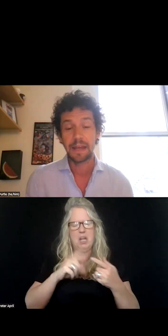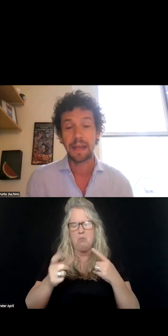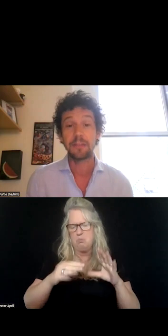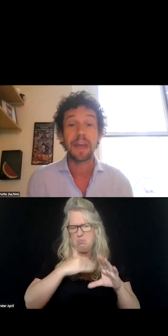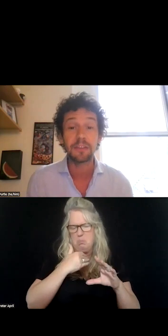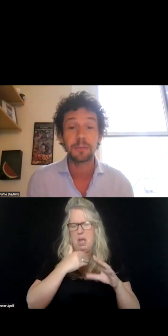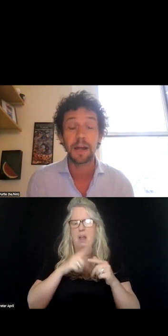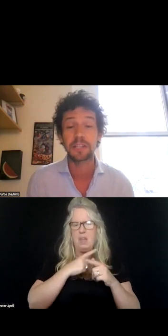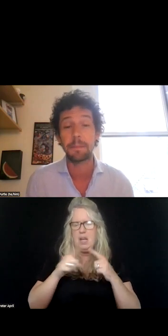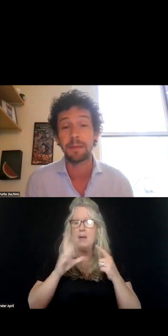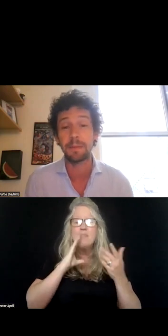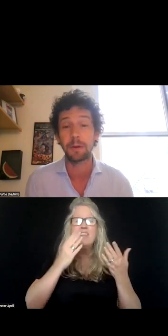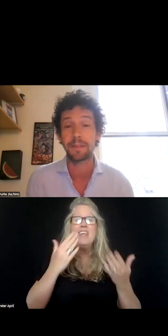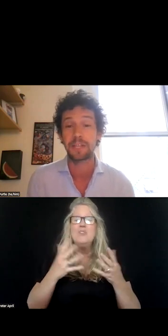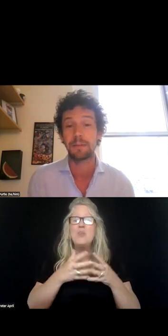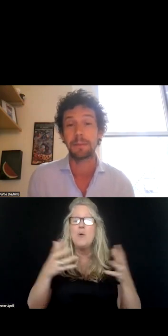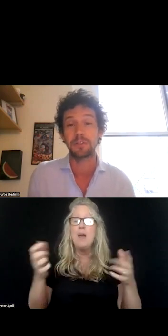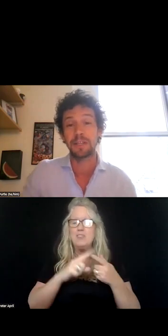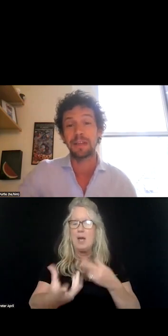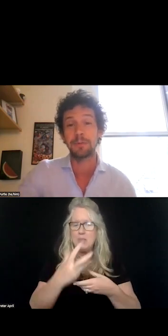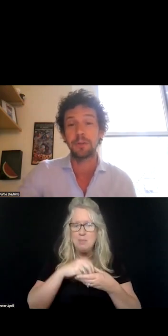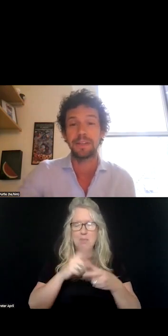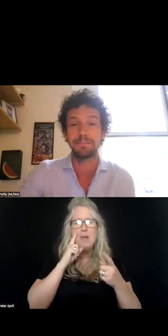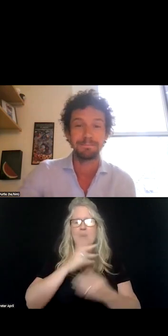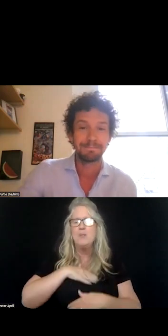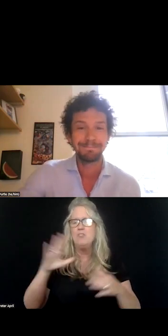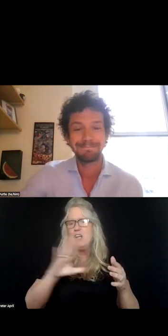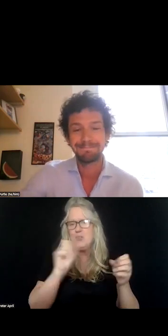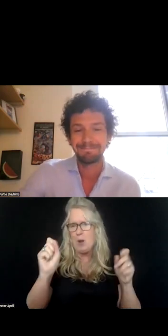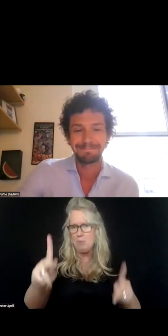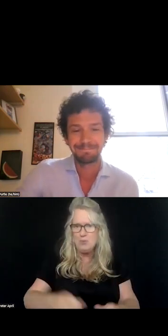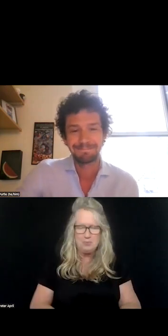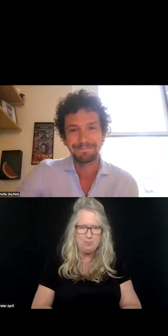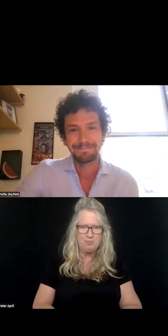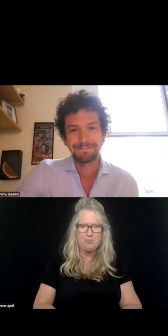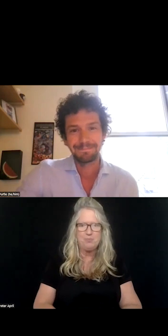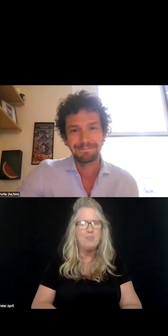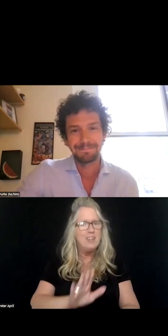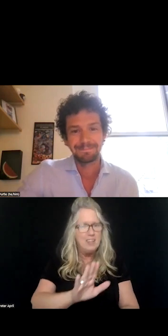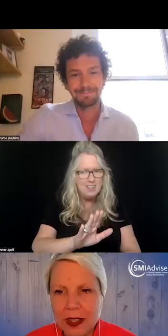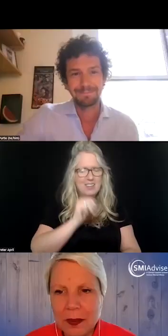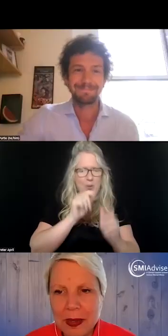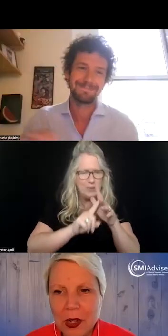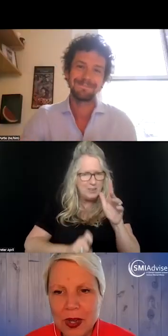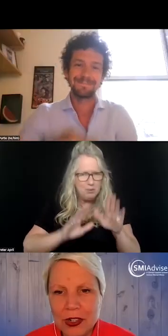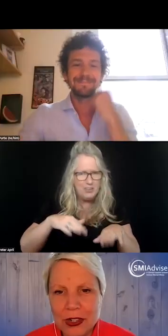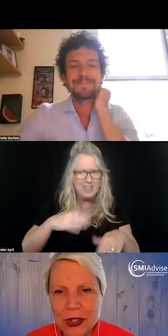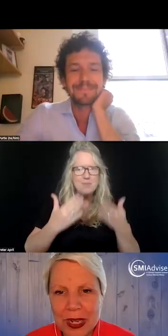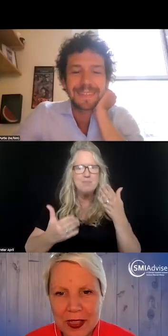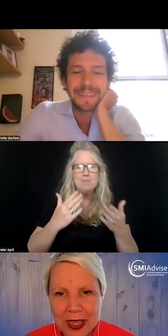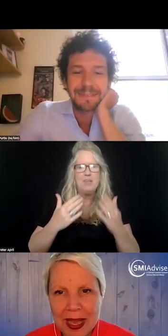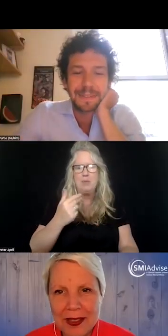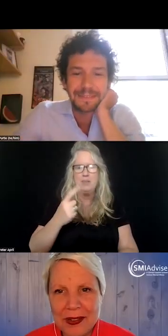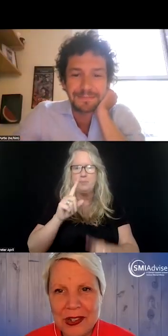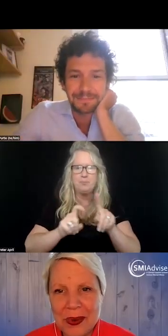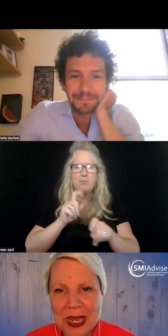email. And thank you so much. Happy to be part of the jam. I appreciate the opportunity. Jonathan, don't disappear so quickly. There may be a question or two. And